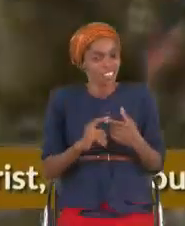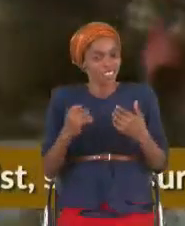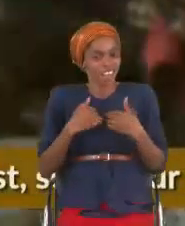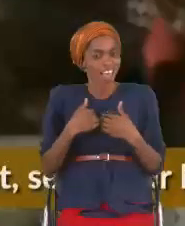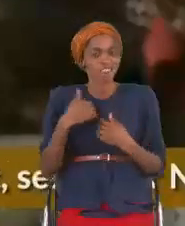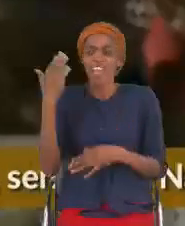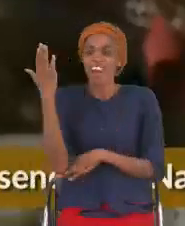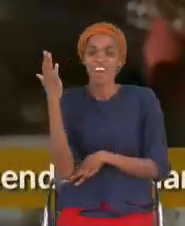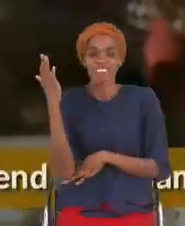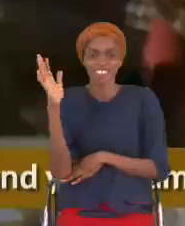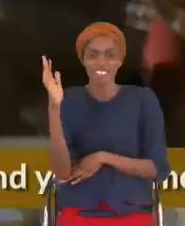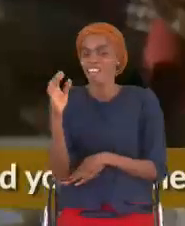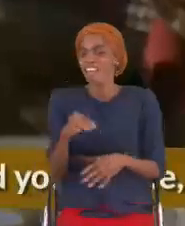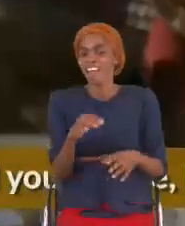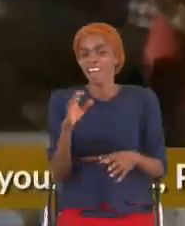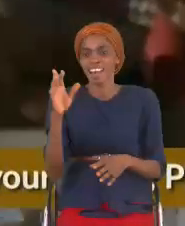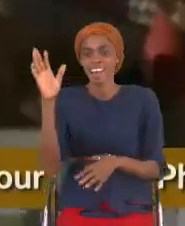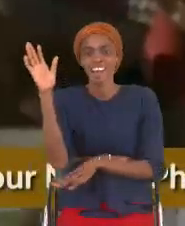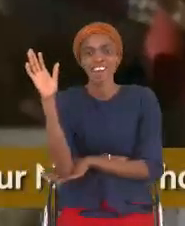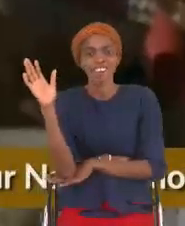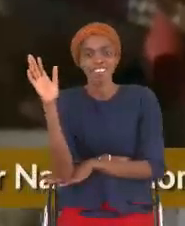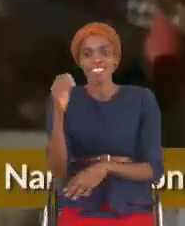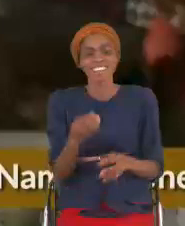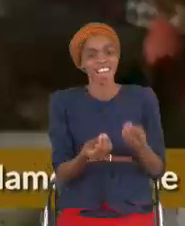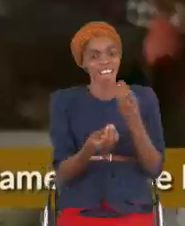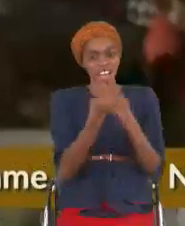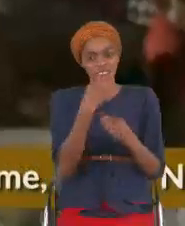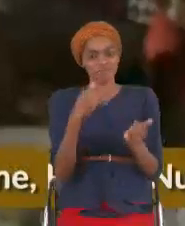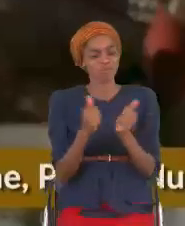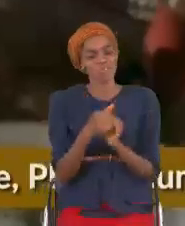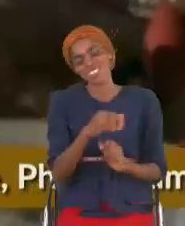Christ tomorrow by 3 p.m.